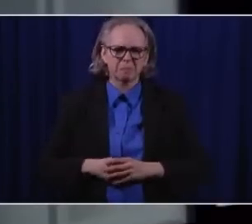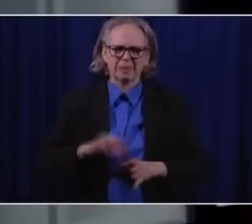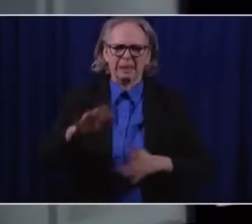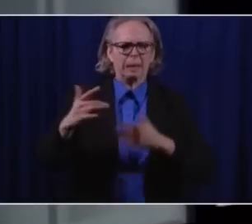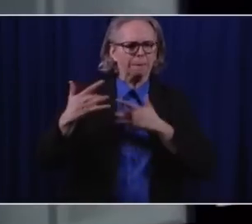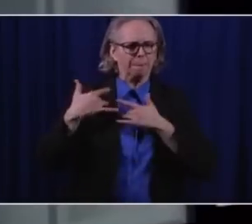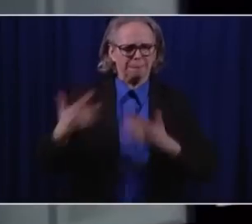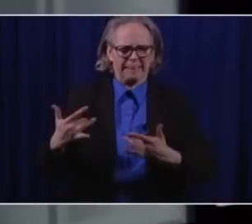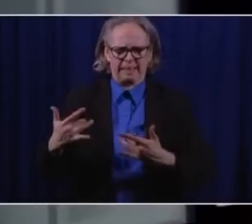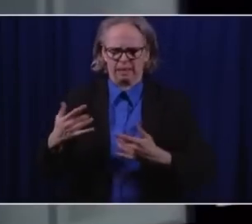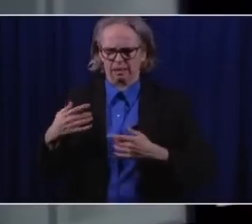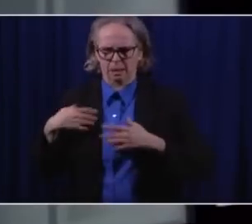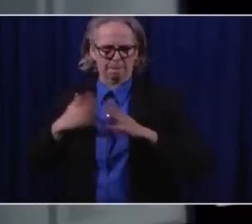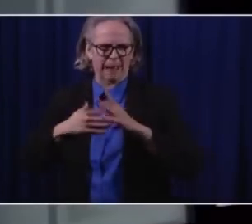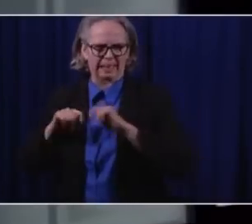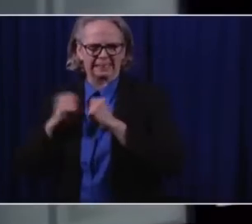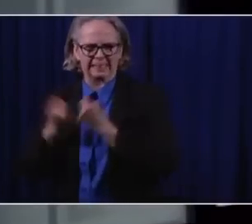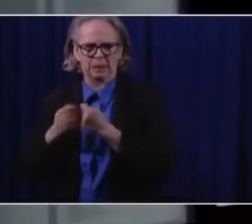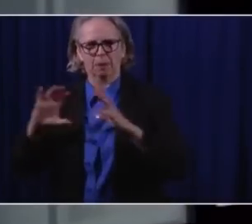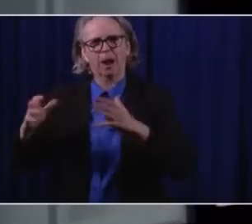the